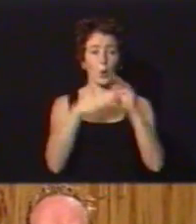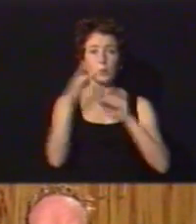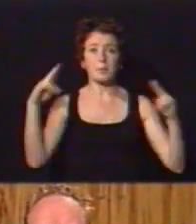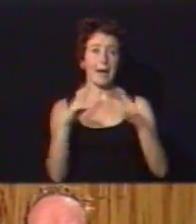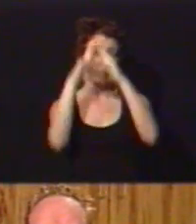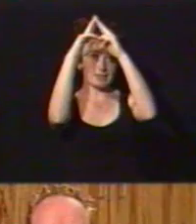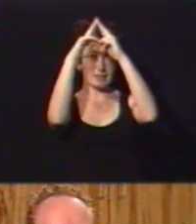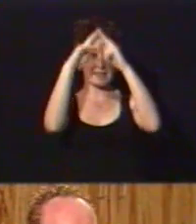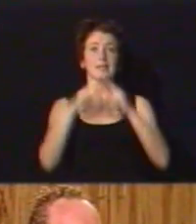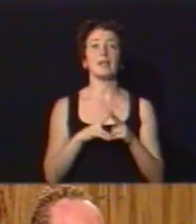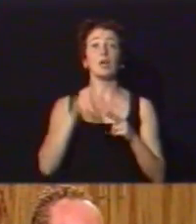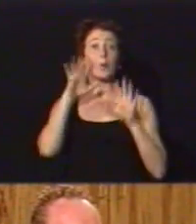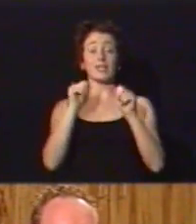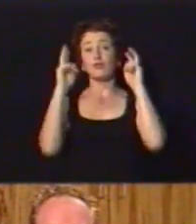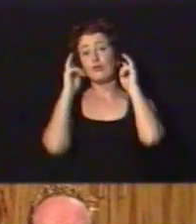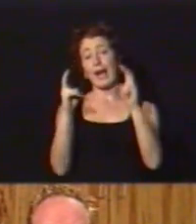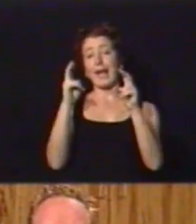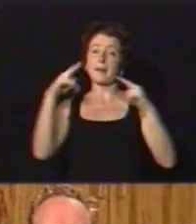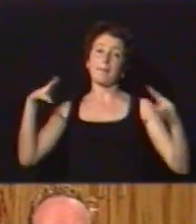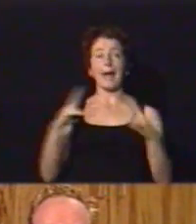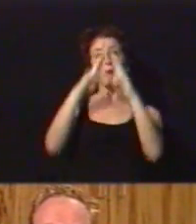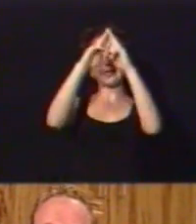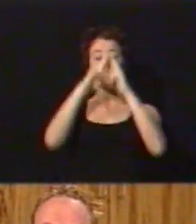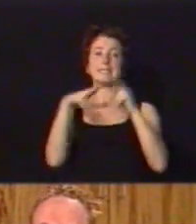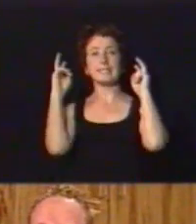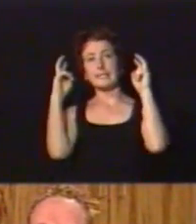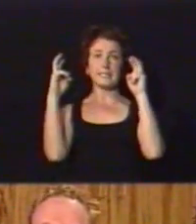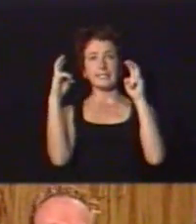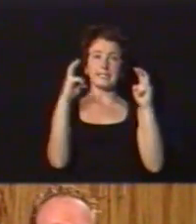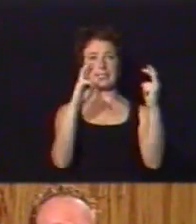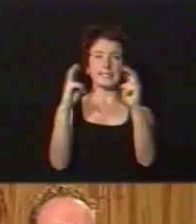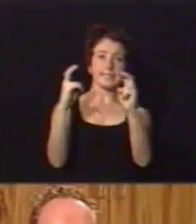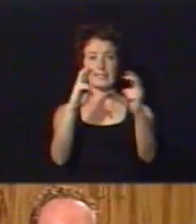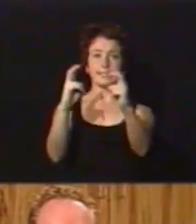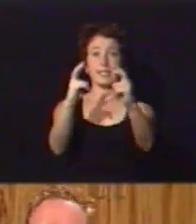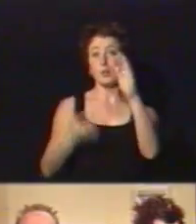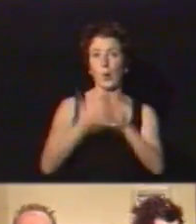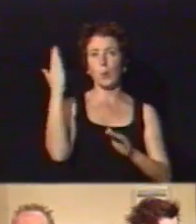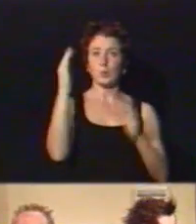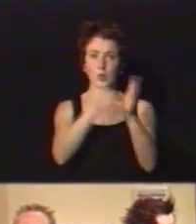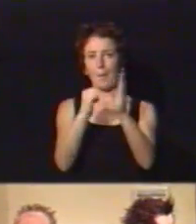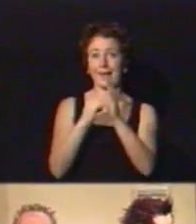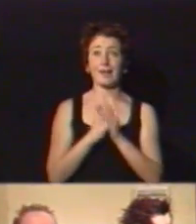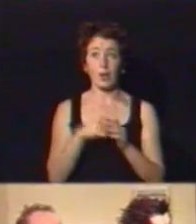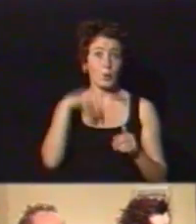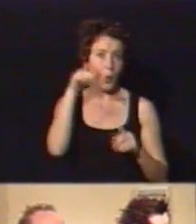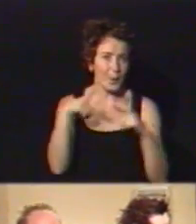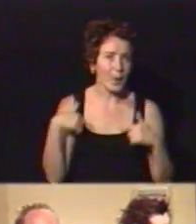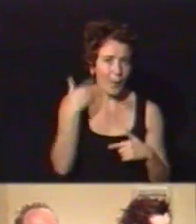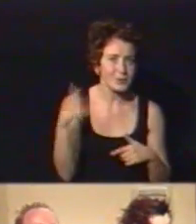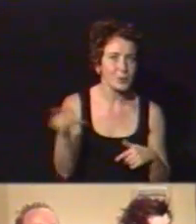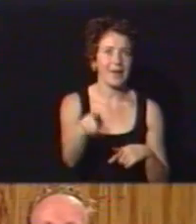which will show her catching the train to Paris to do a day's shopping, as we all do. She does. Have you seen Sarah Marie's new film